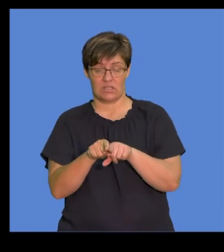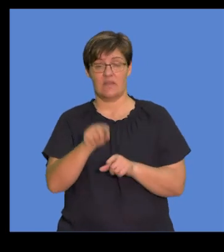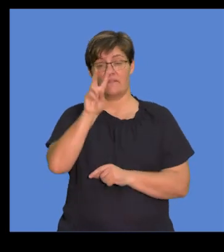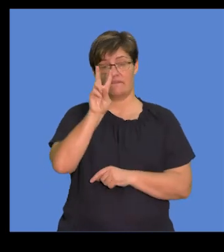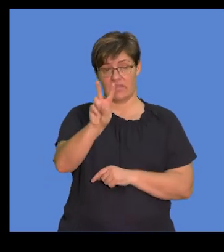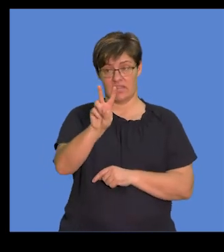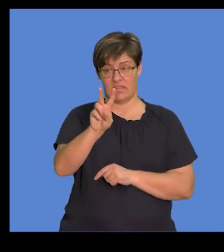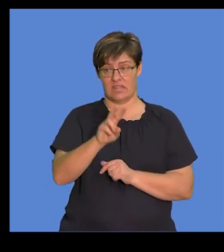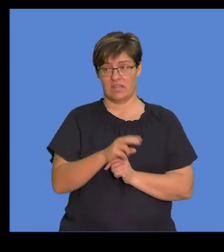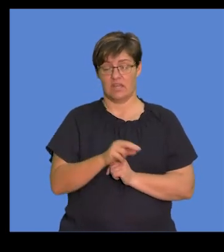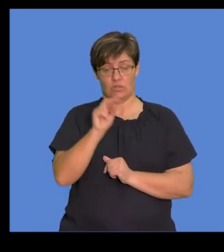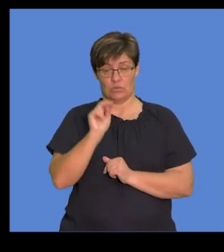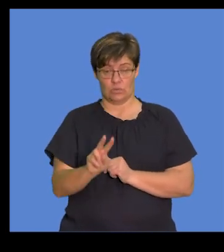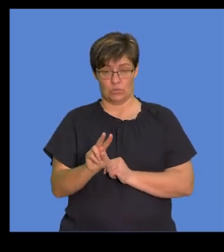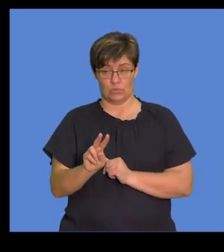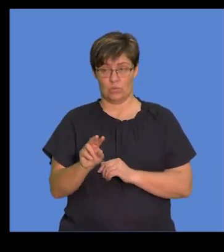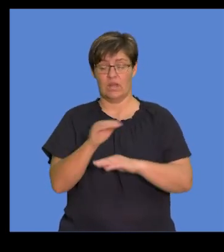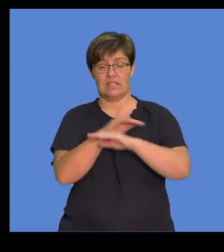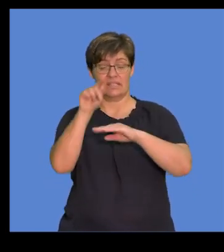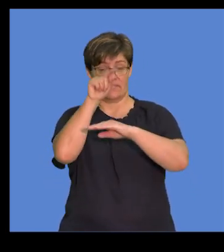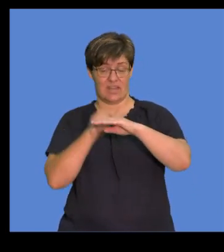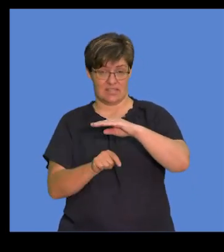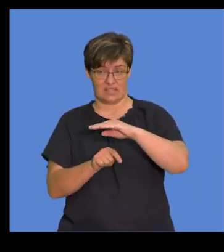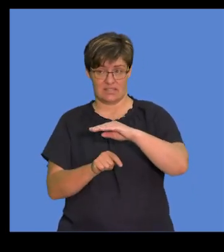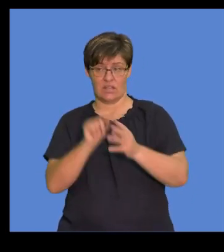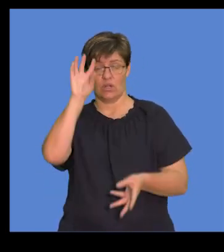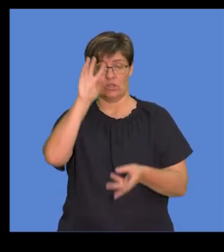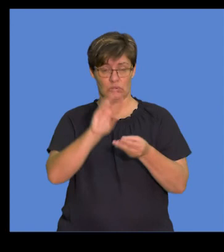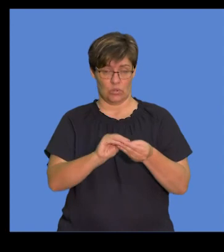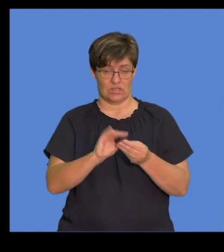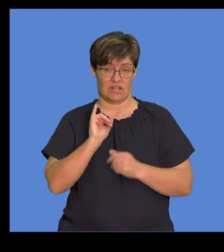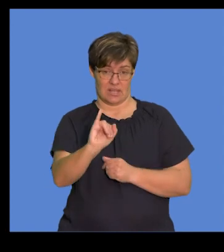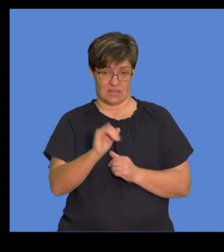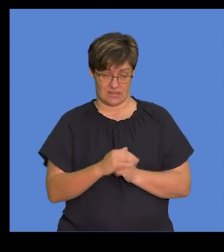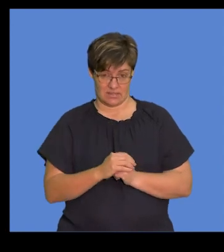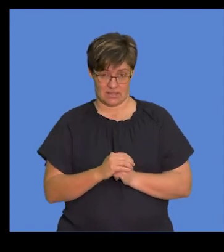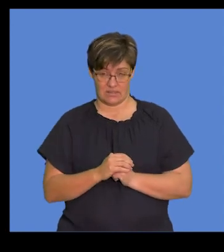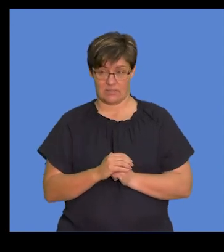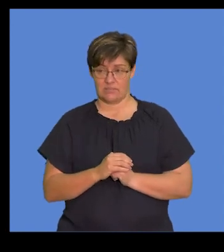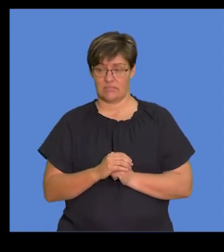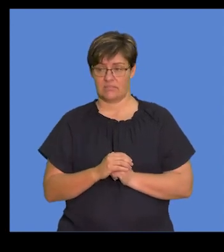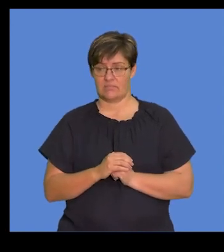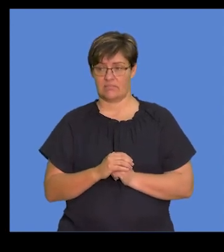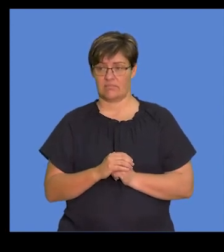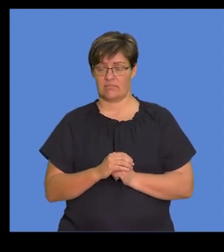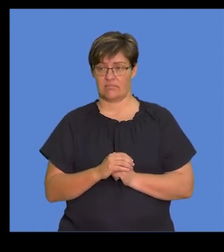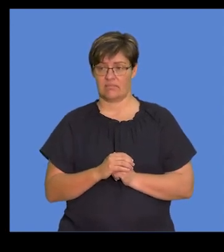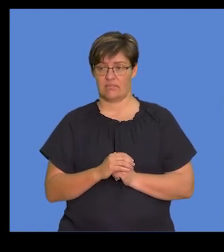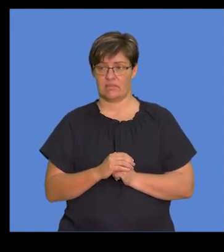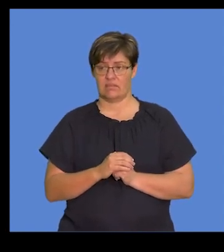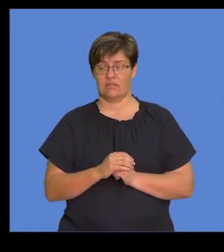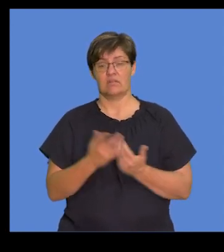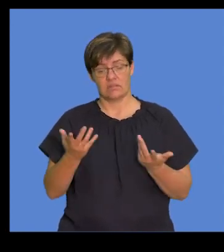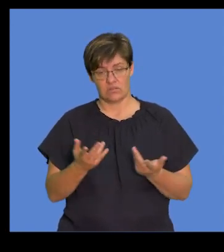is actually equals to V, okay, 2 divided by the total current in the